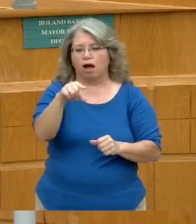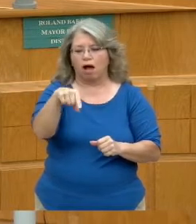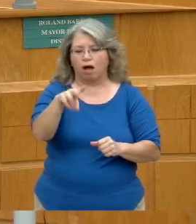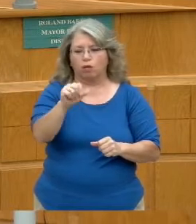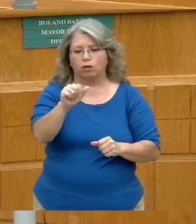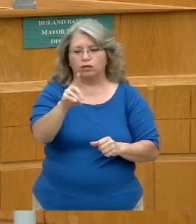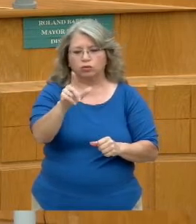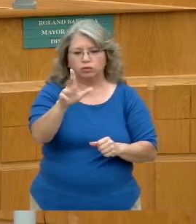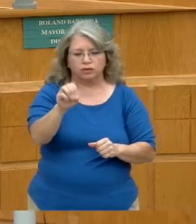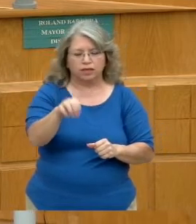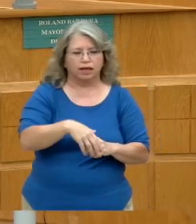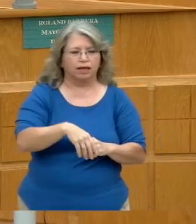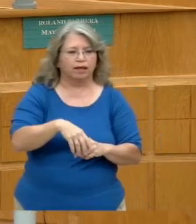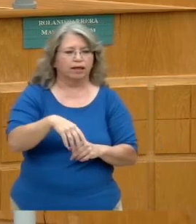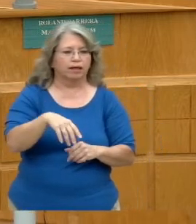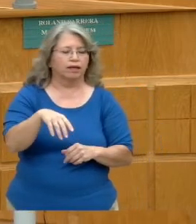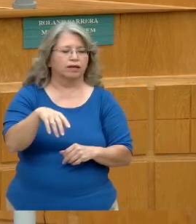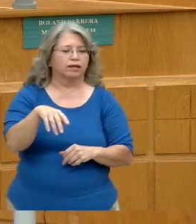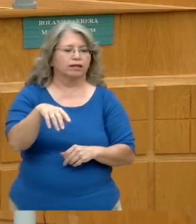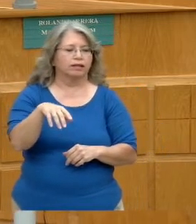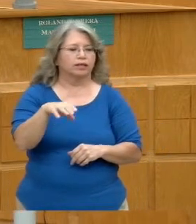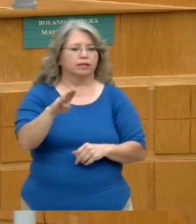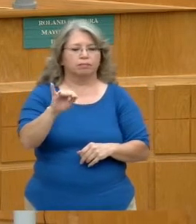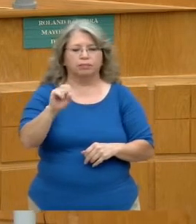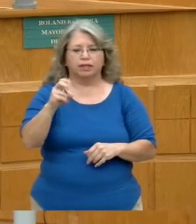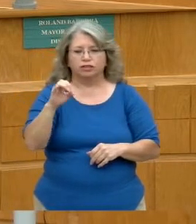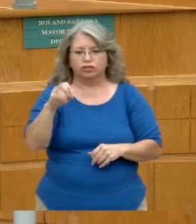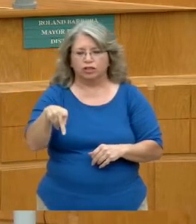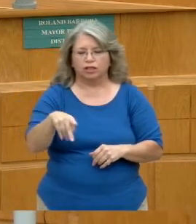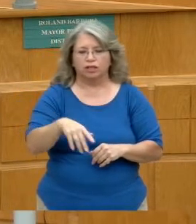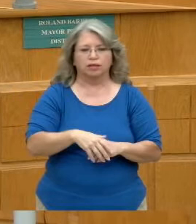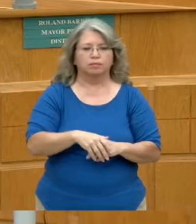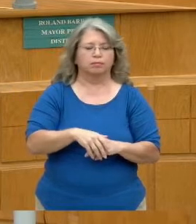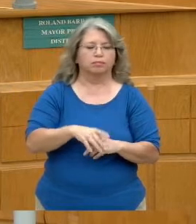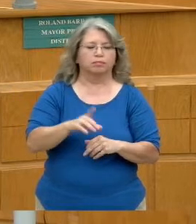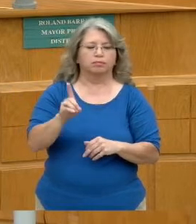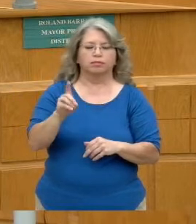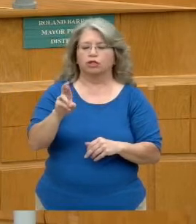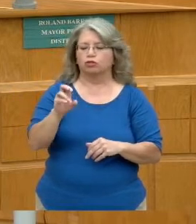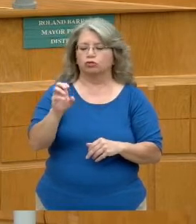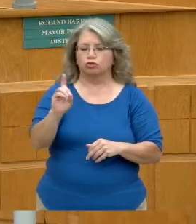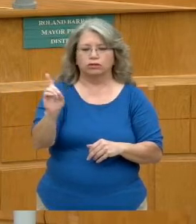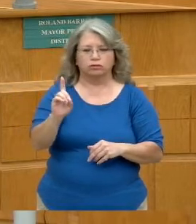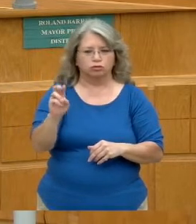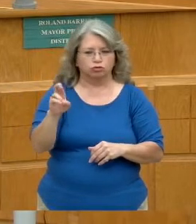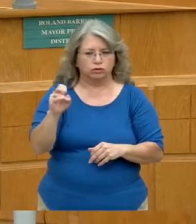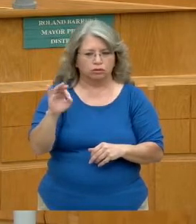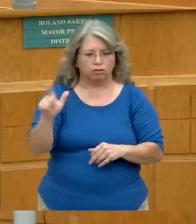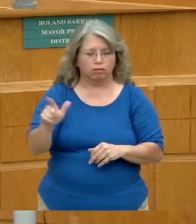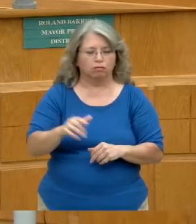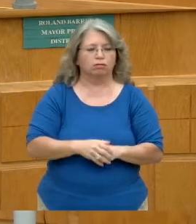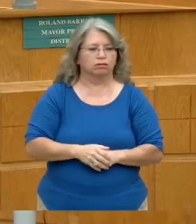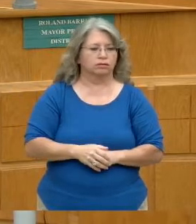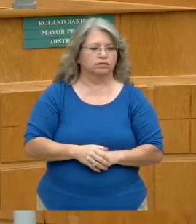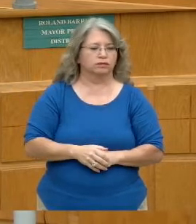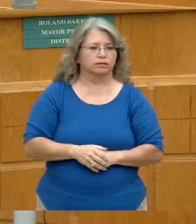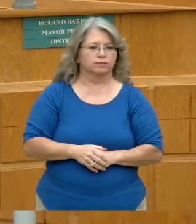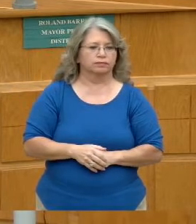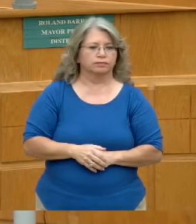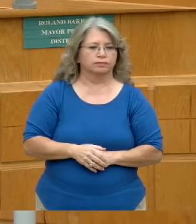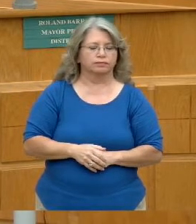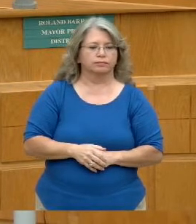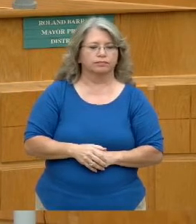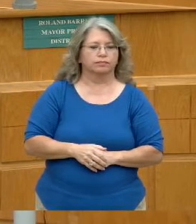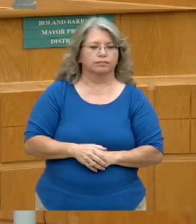Driscoll. And so Petronilla is the only township here in the county that has 0 cases. And then let's look at our 7-day